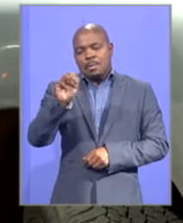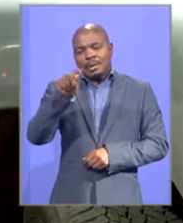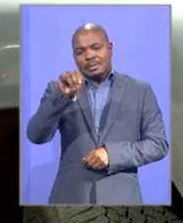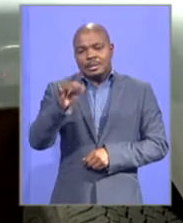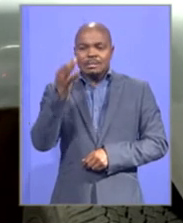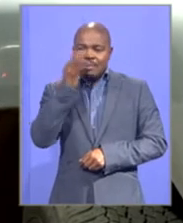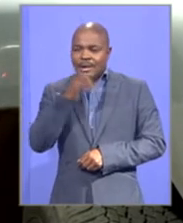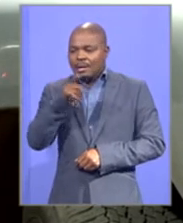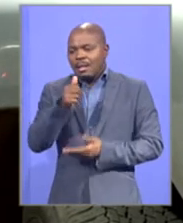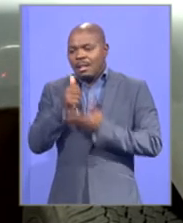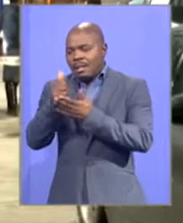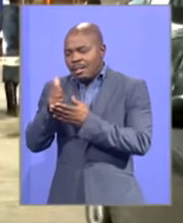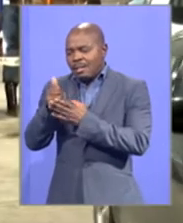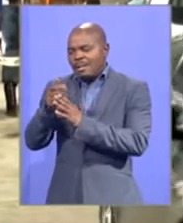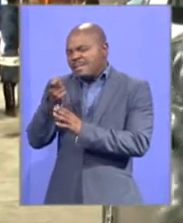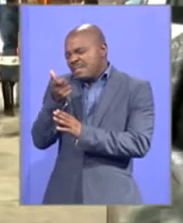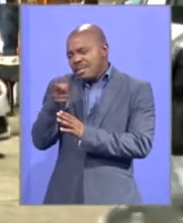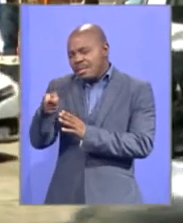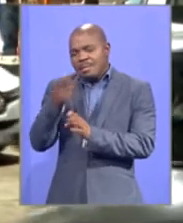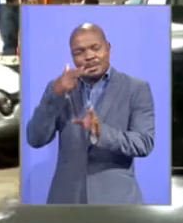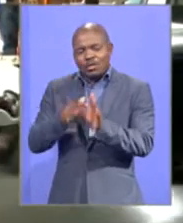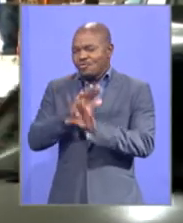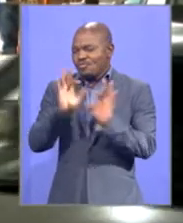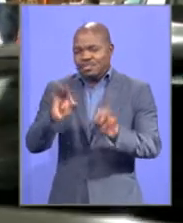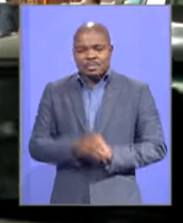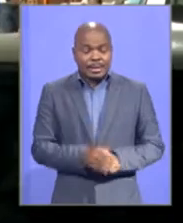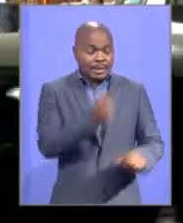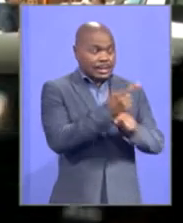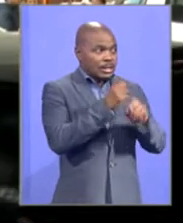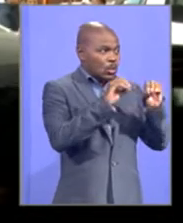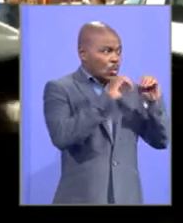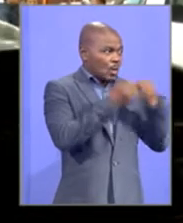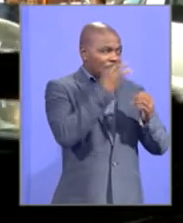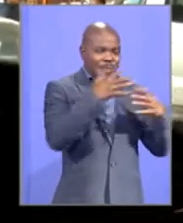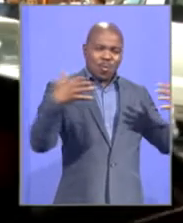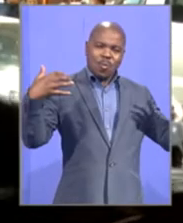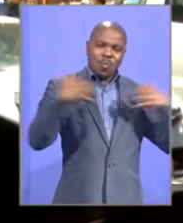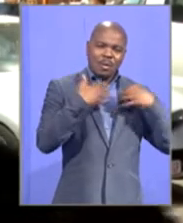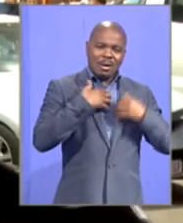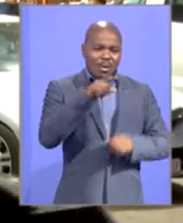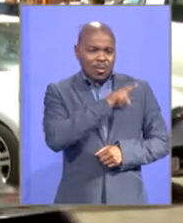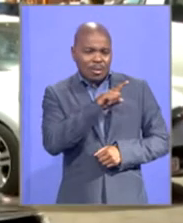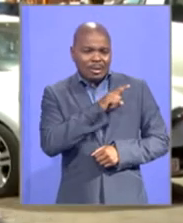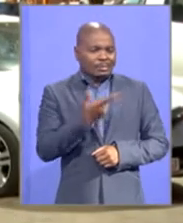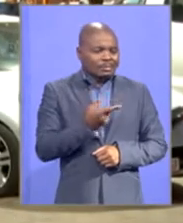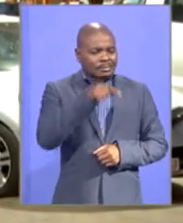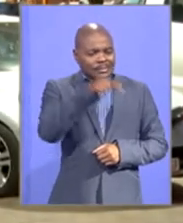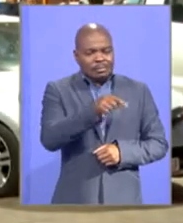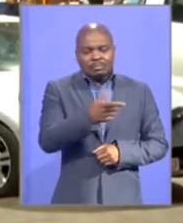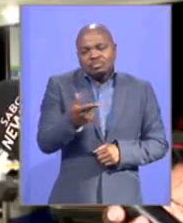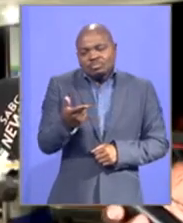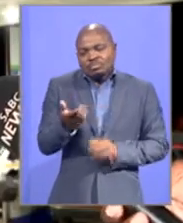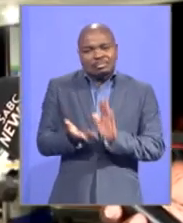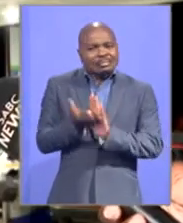lokwaneng ga go thusi ka sepe. Mokgatlo ono wa ditekesi wa re o moketsa go nya gore a ke ba tlhatlose madi a dipalangwa kana